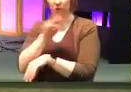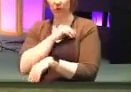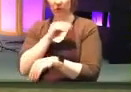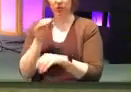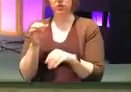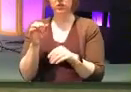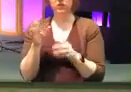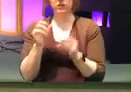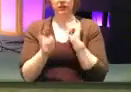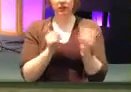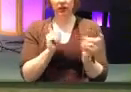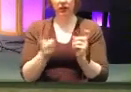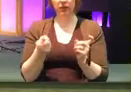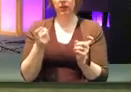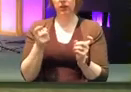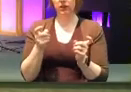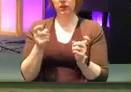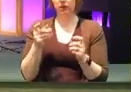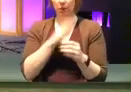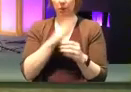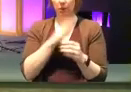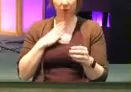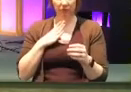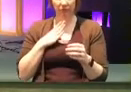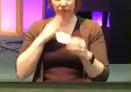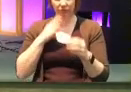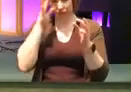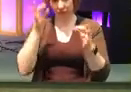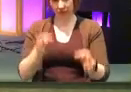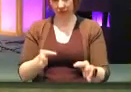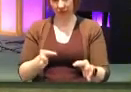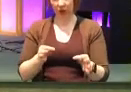board just recently made the decision that we are going to